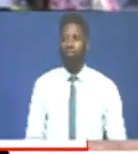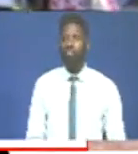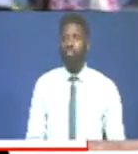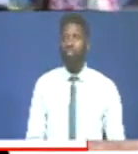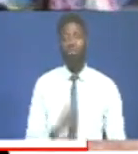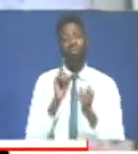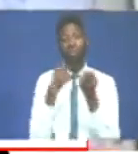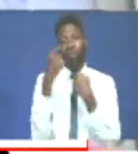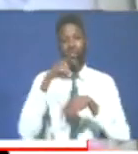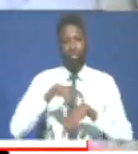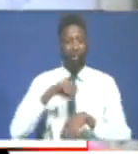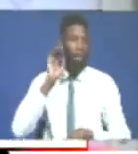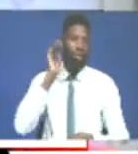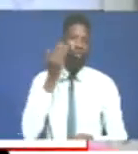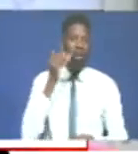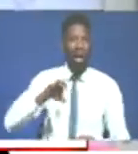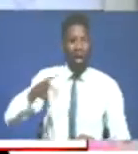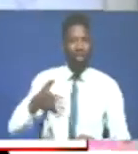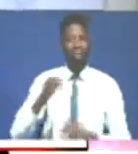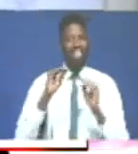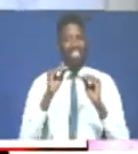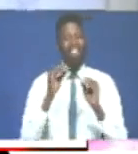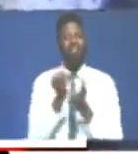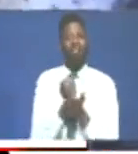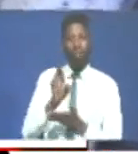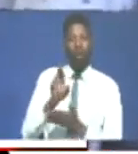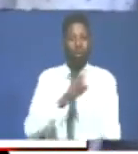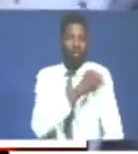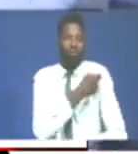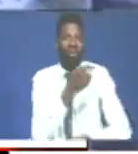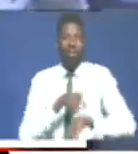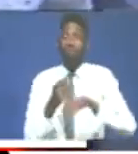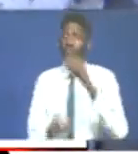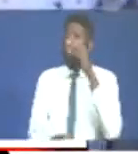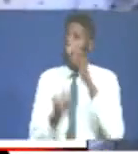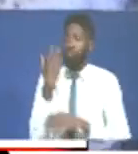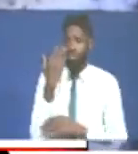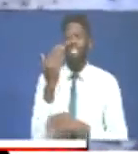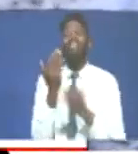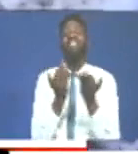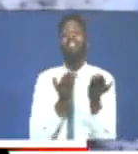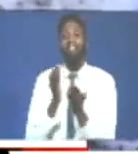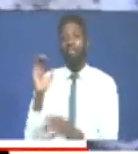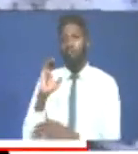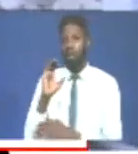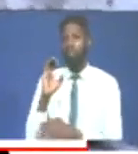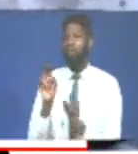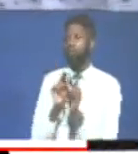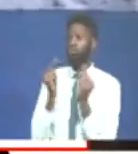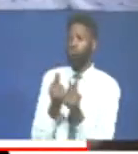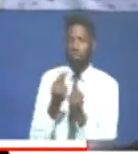Speaking at the Isiolo County Teaching and Referral Hospital during the unveiling of a service charter for the mental health unit, the hospital